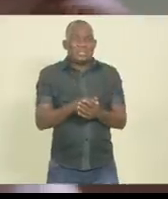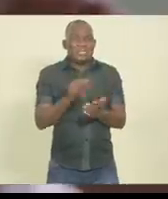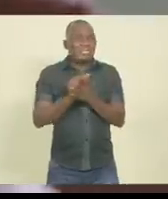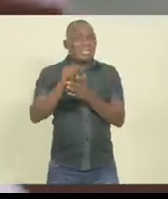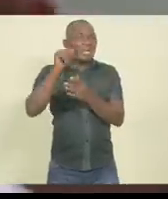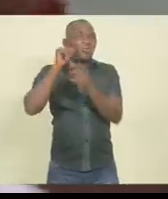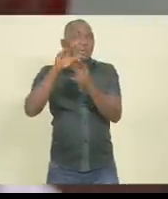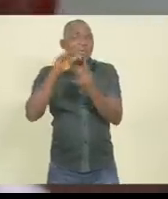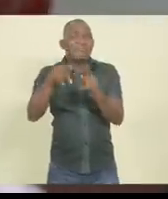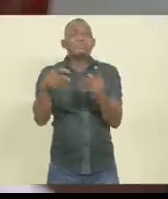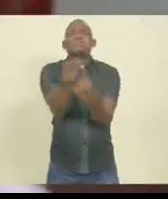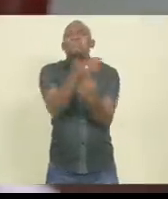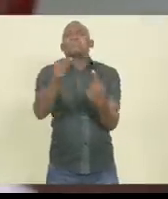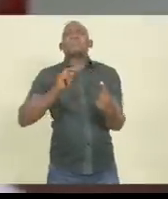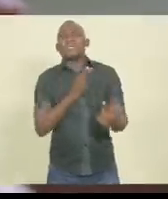torturing us.